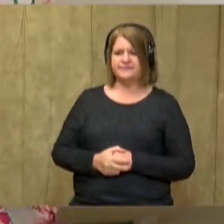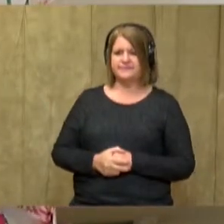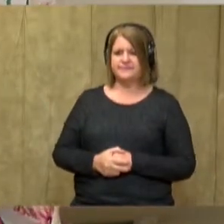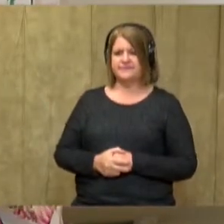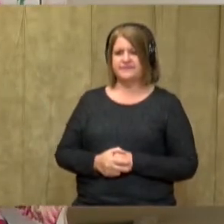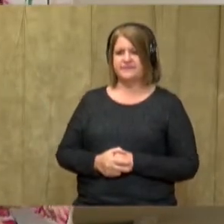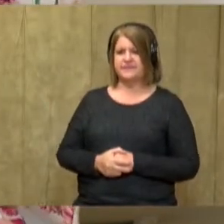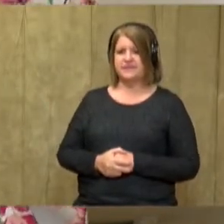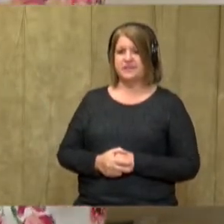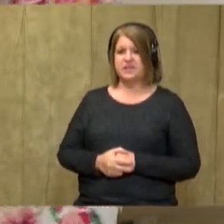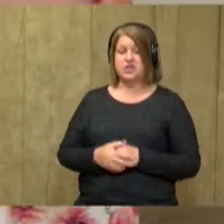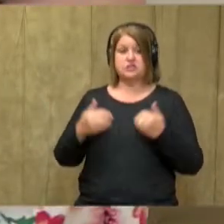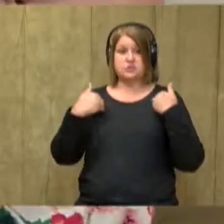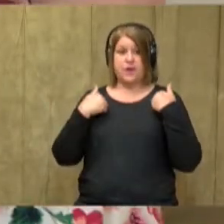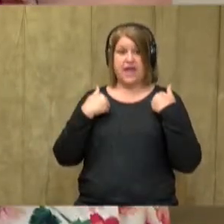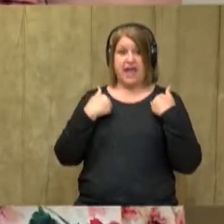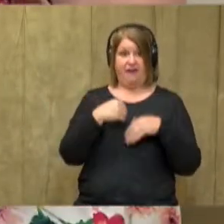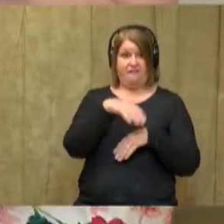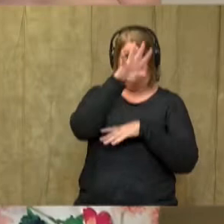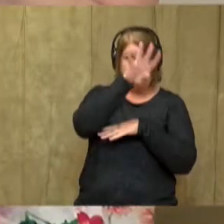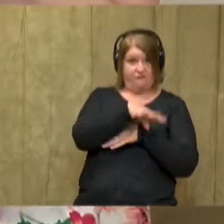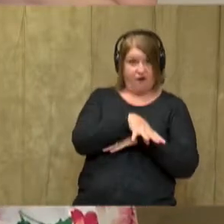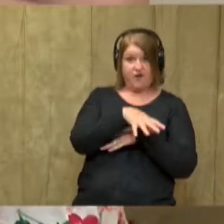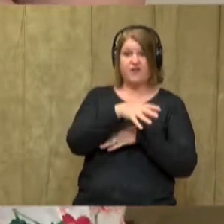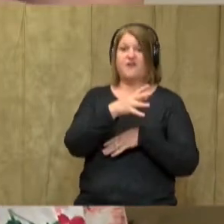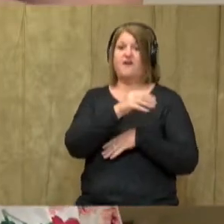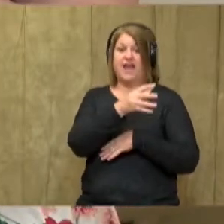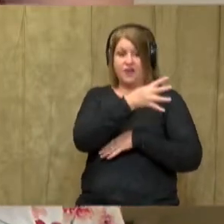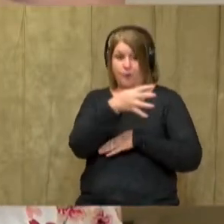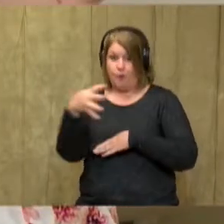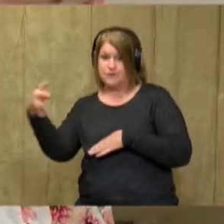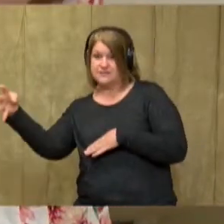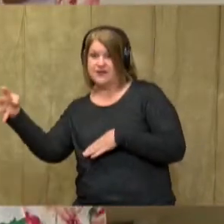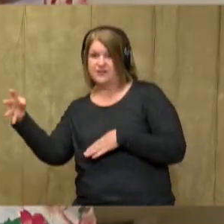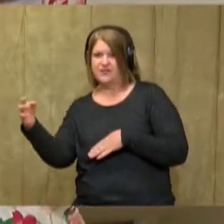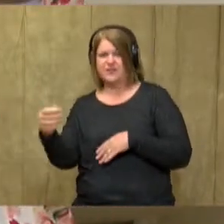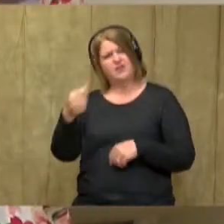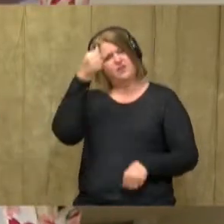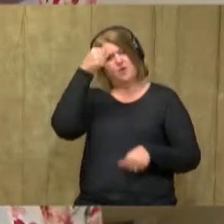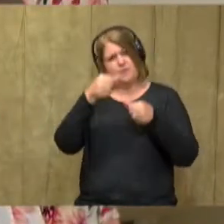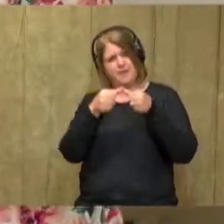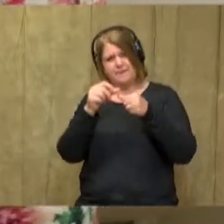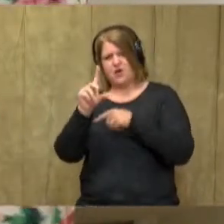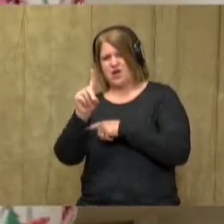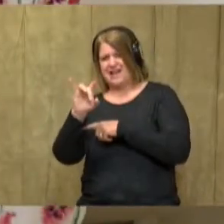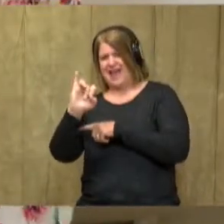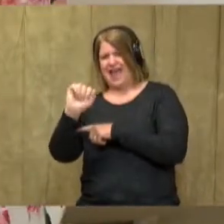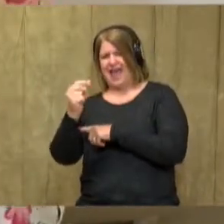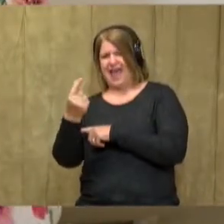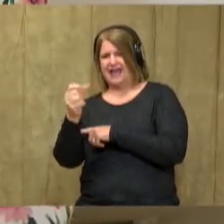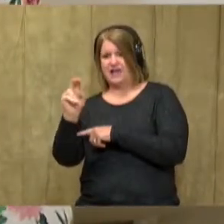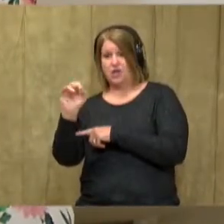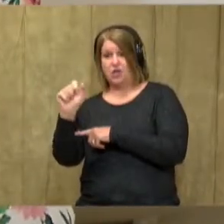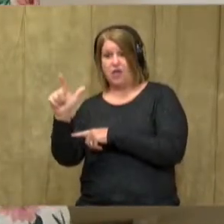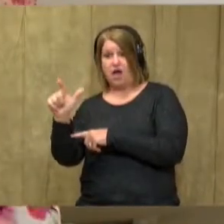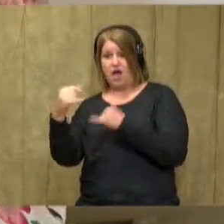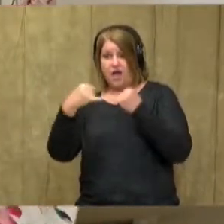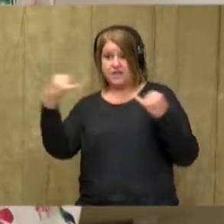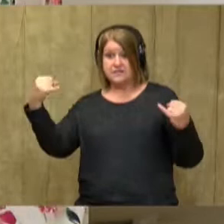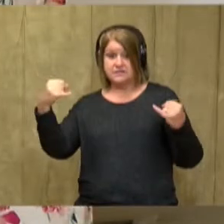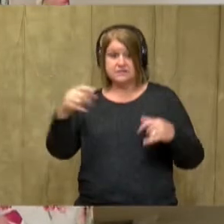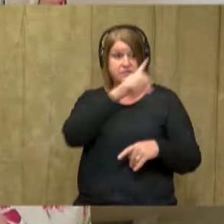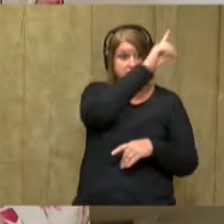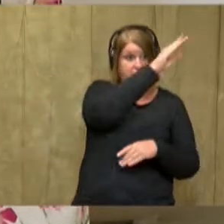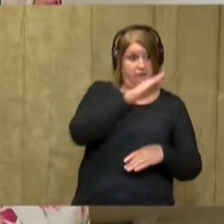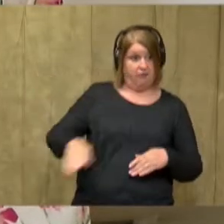Okay, so we have vertical and horizontal. Do you remember diagonal lines? They're slanted like a slide. You can even make them